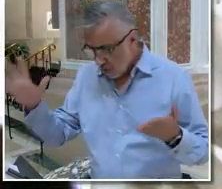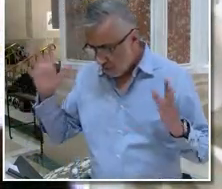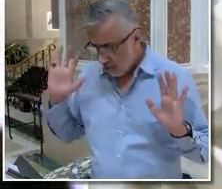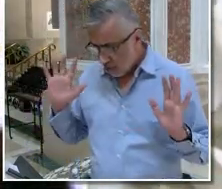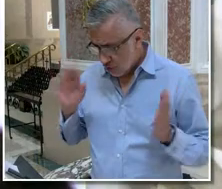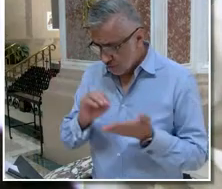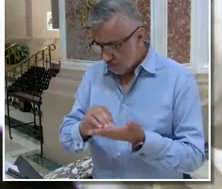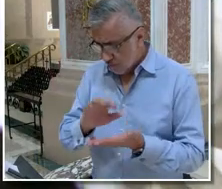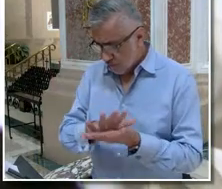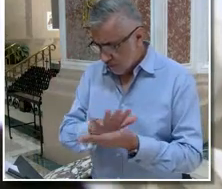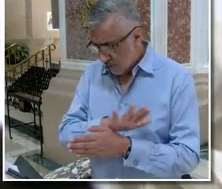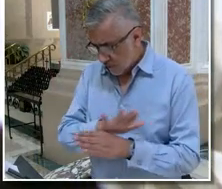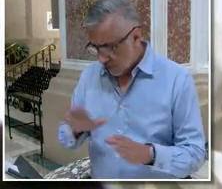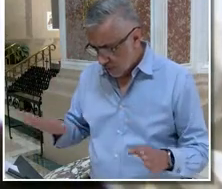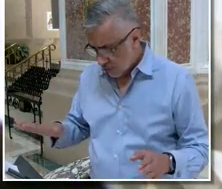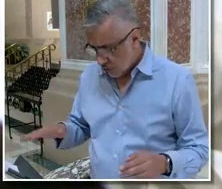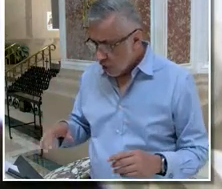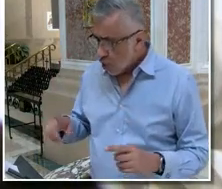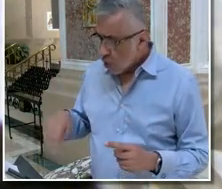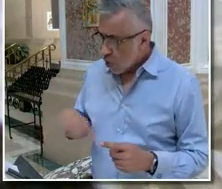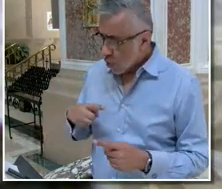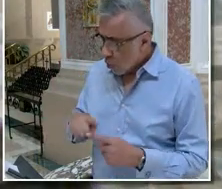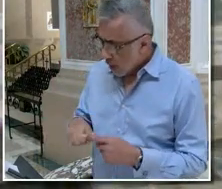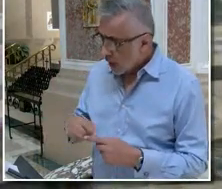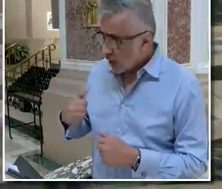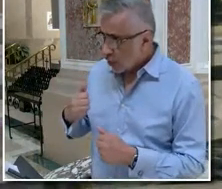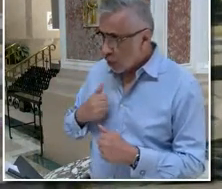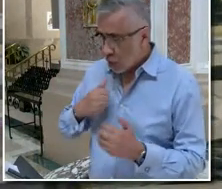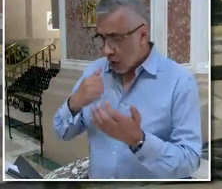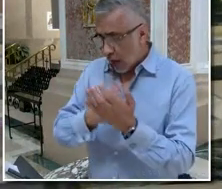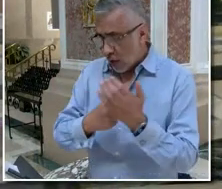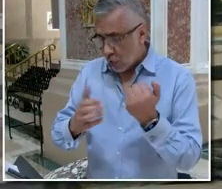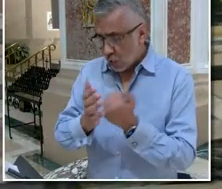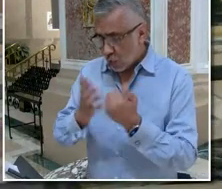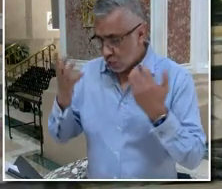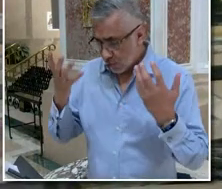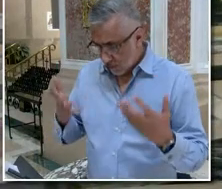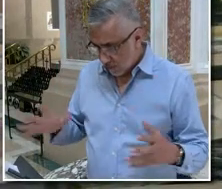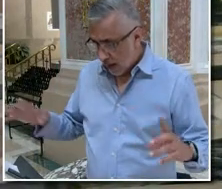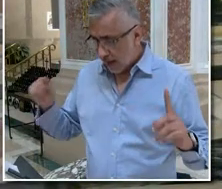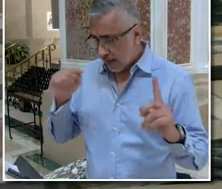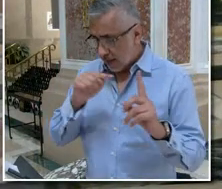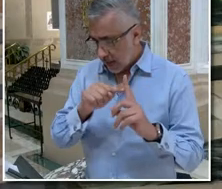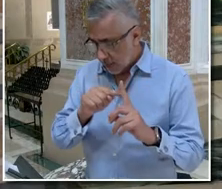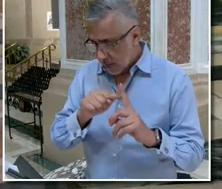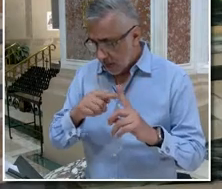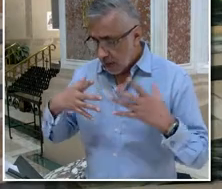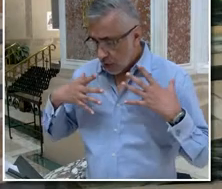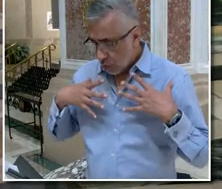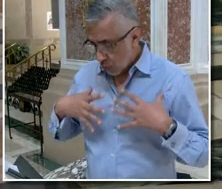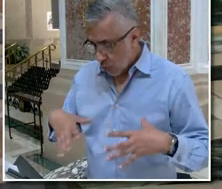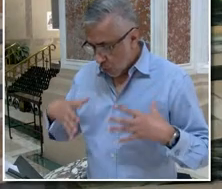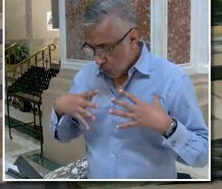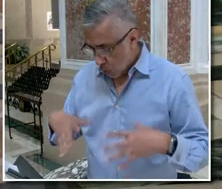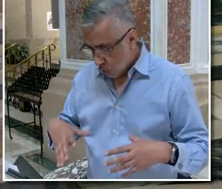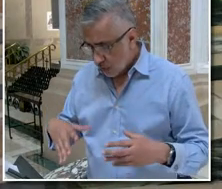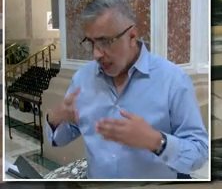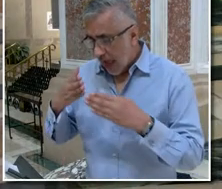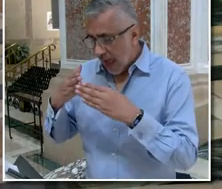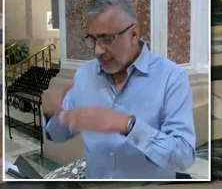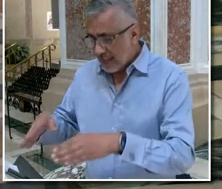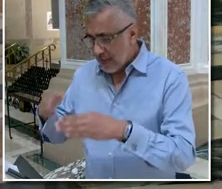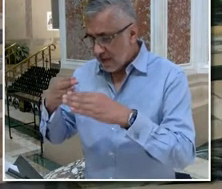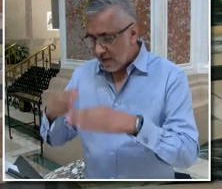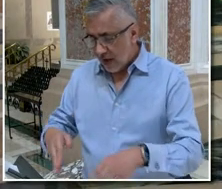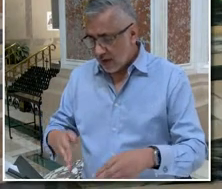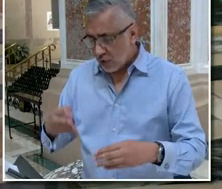written." When the soldiers had crucified Jesus, they took his clothes and divided them